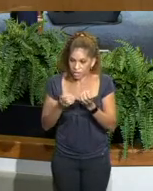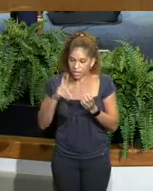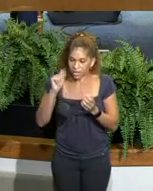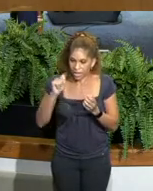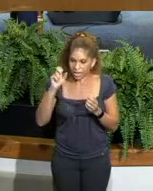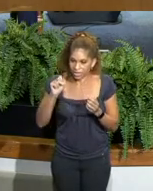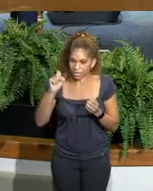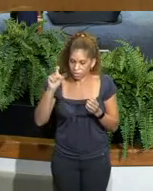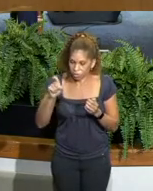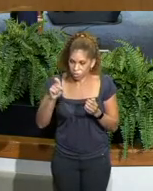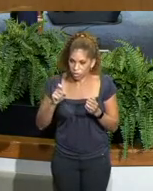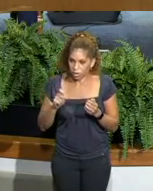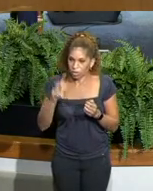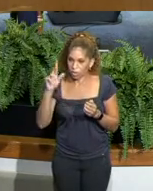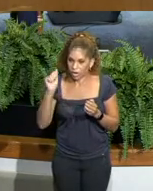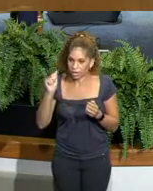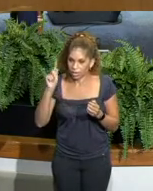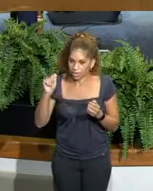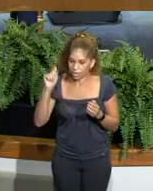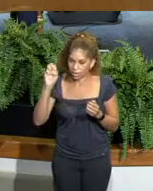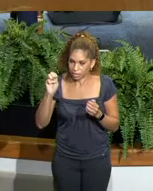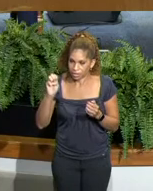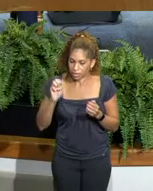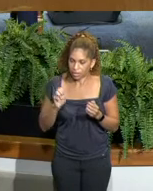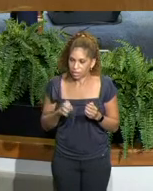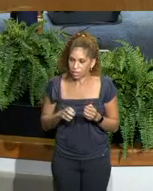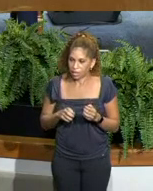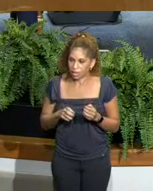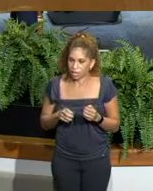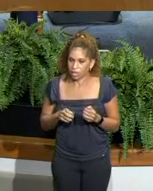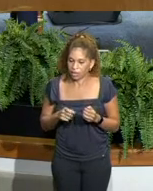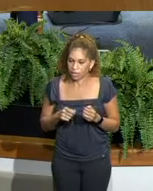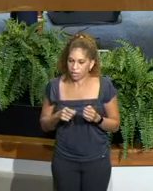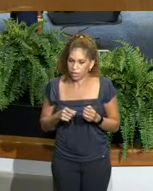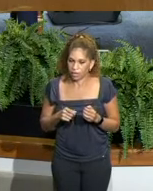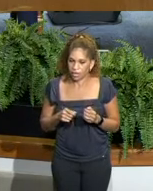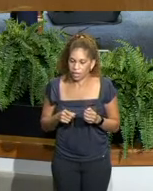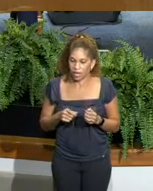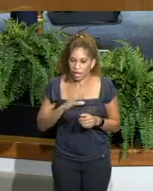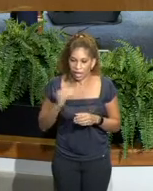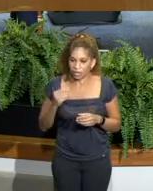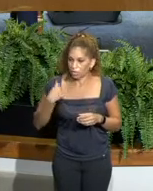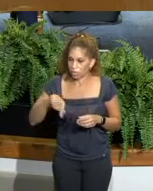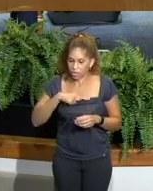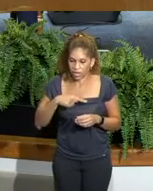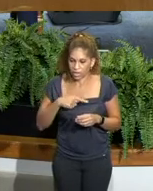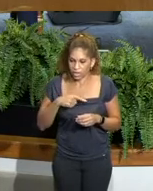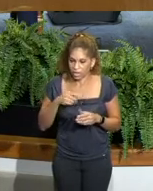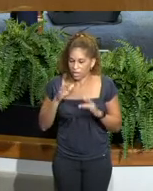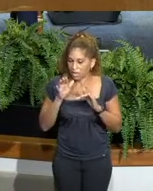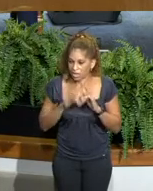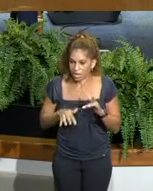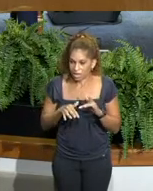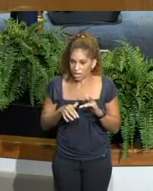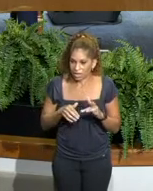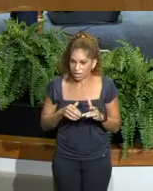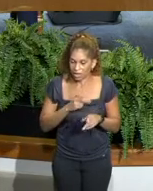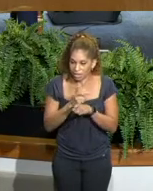the government to do what the government ought to do insofar as caring for the least of these and lifting up the society.